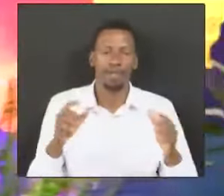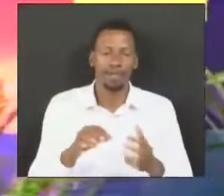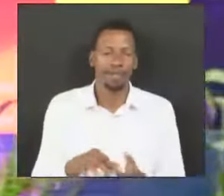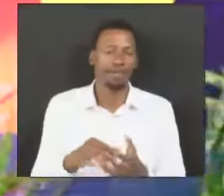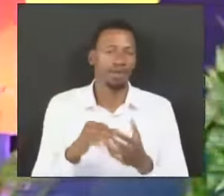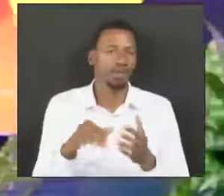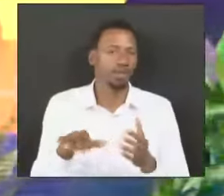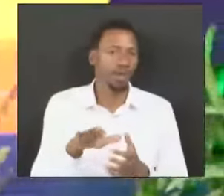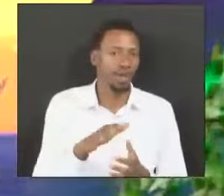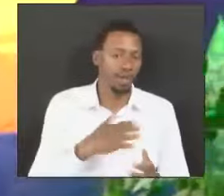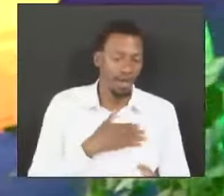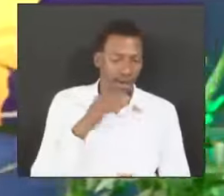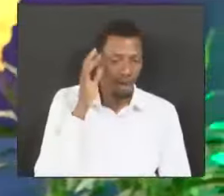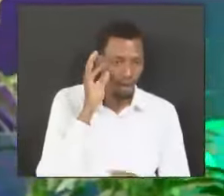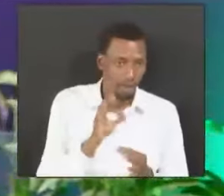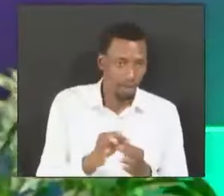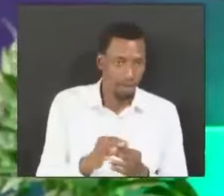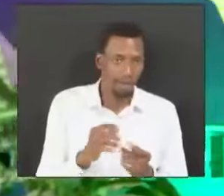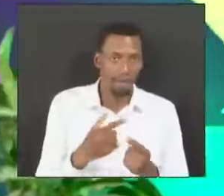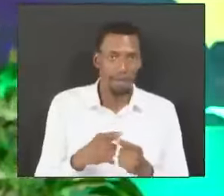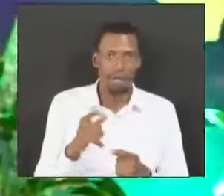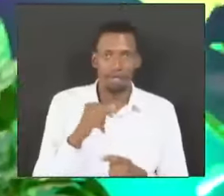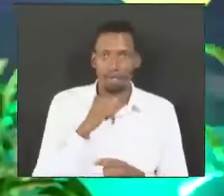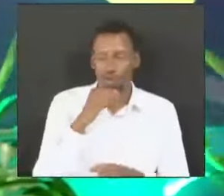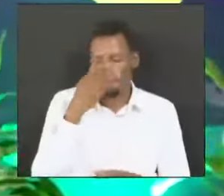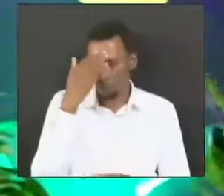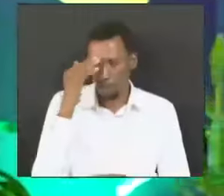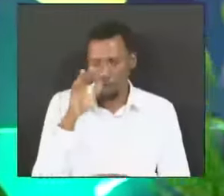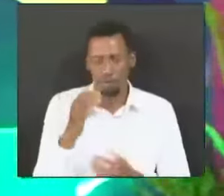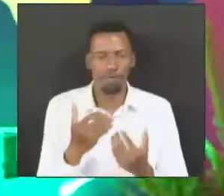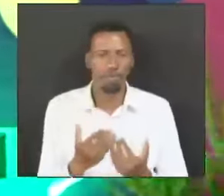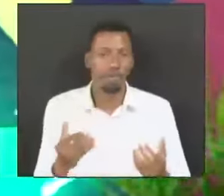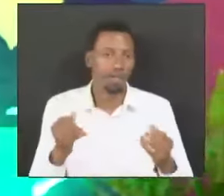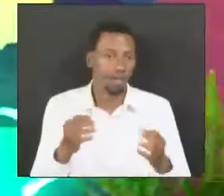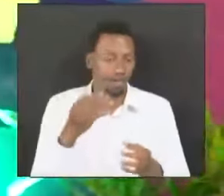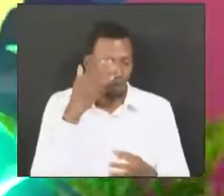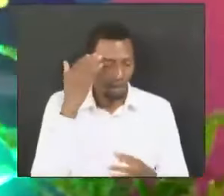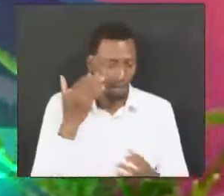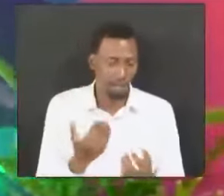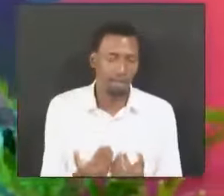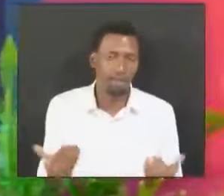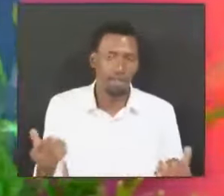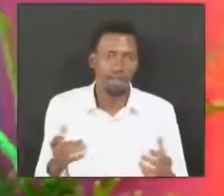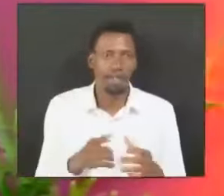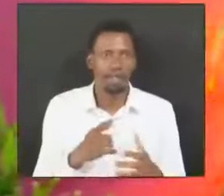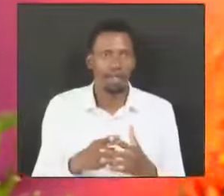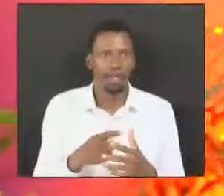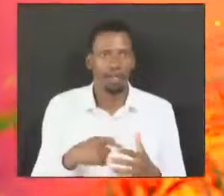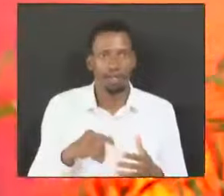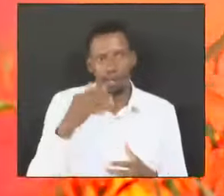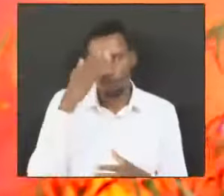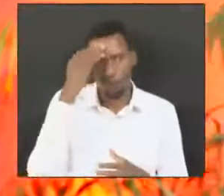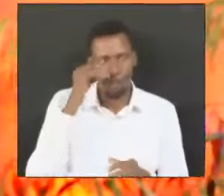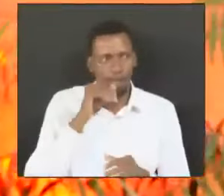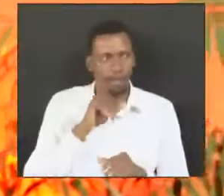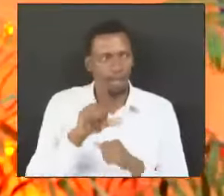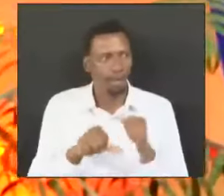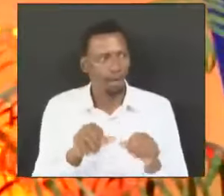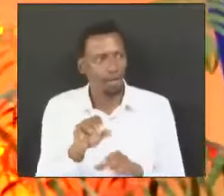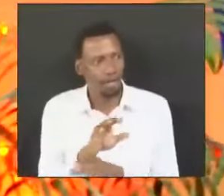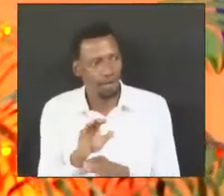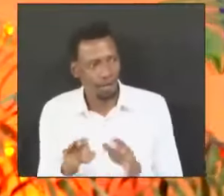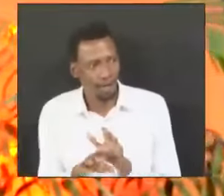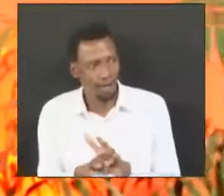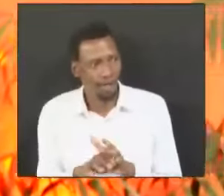we dare not forget our children. For if we forget our children, then we forget about everything, and then